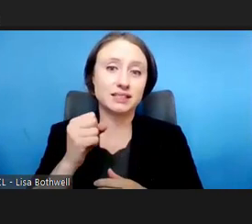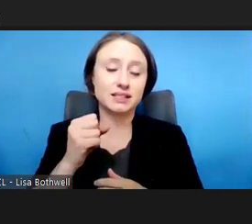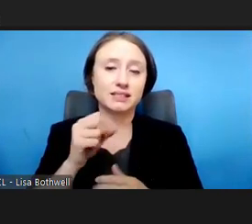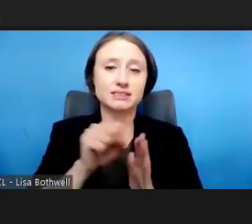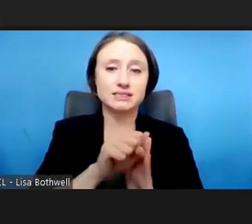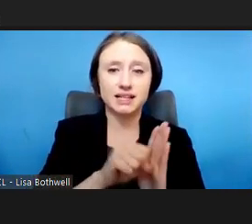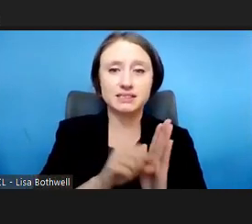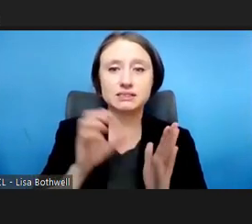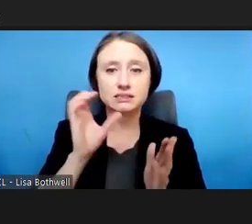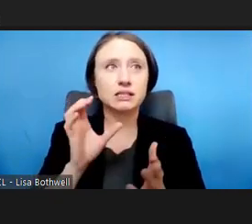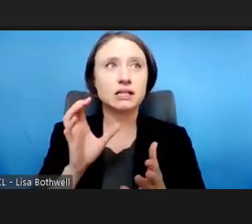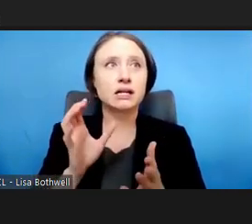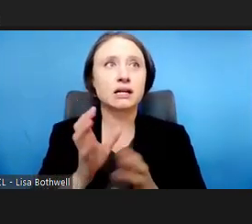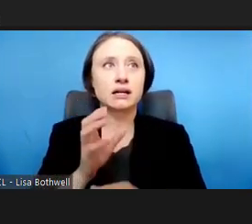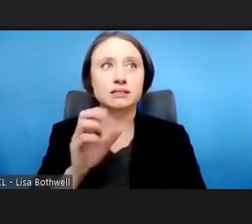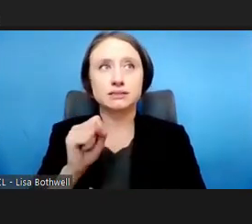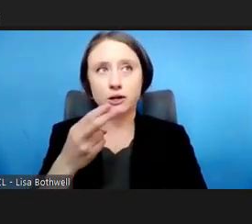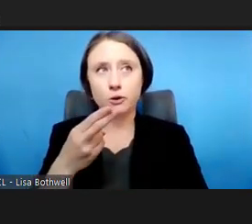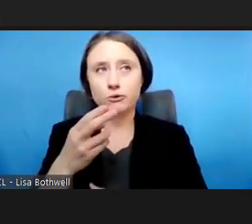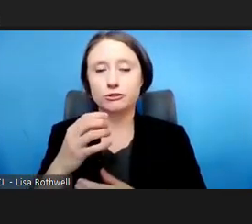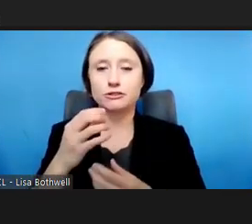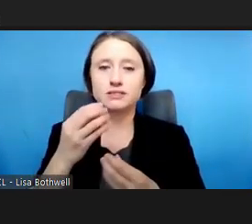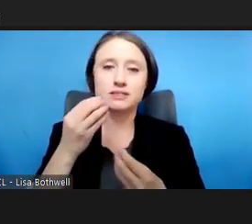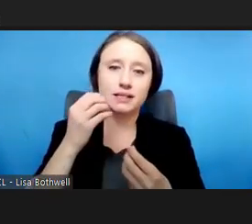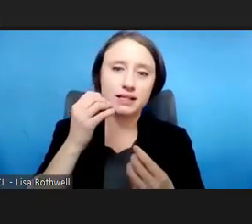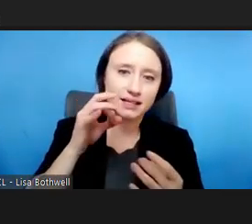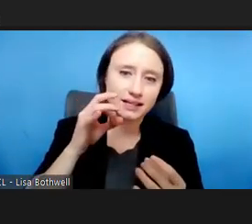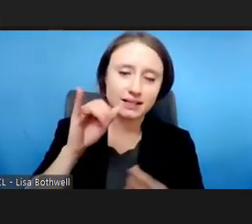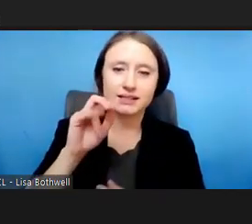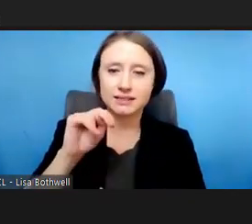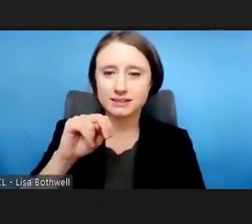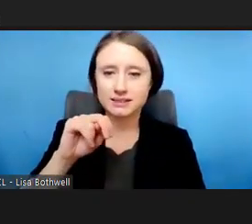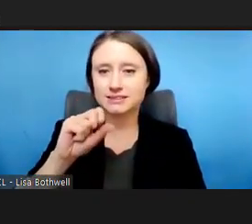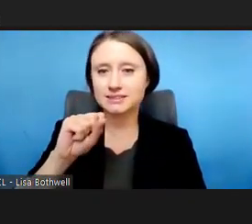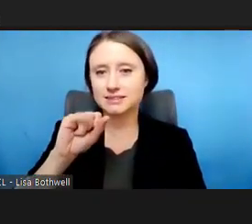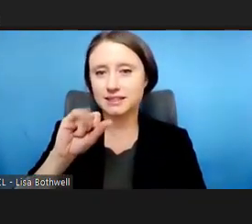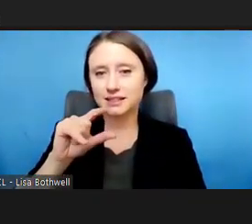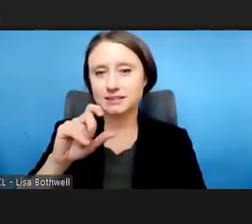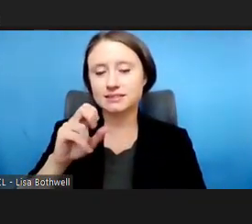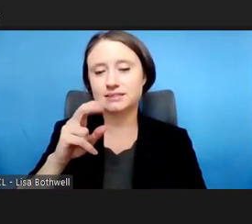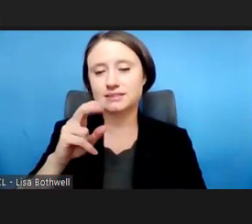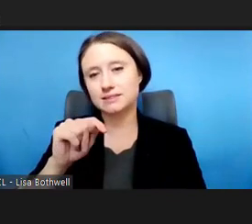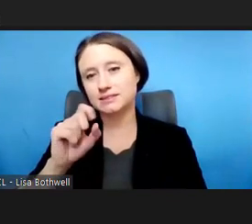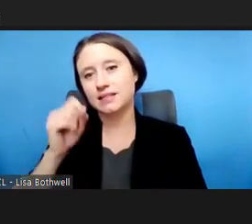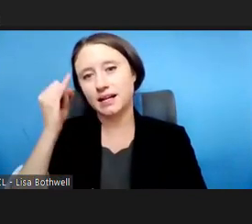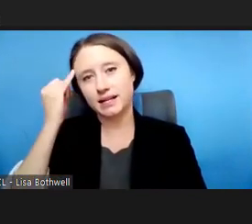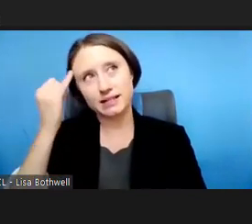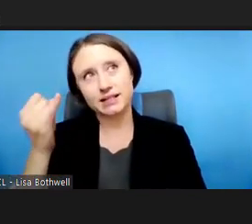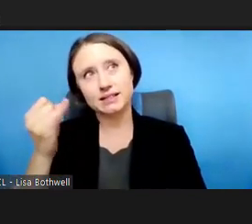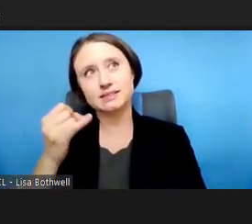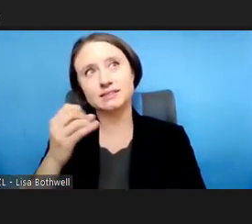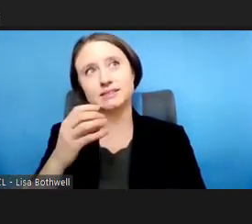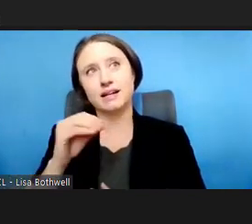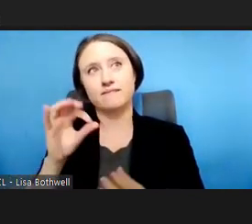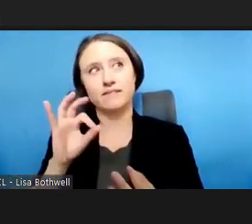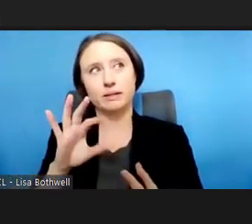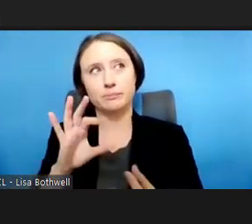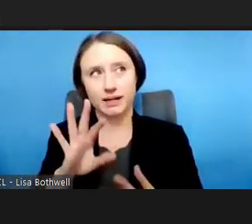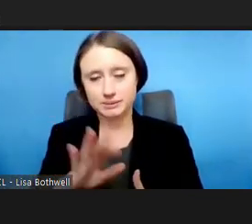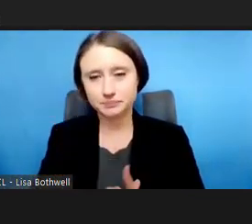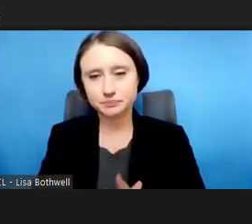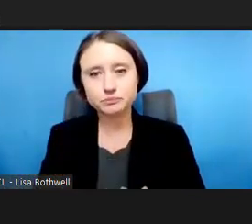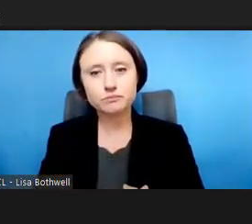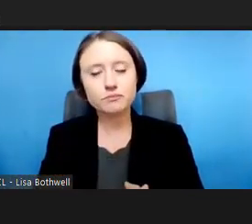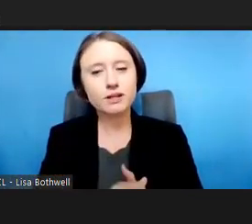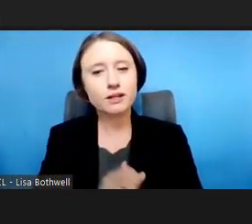One thing that's nice about this Medicaid director's letter is that it seeks stakeholder input